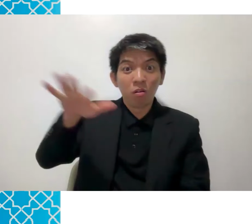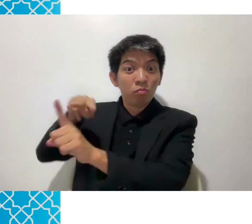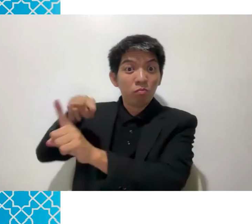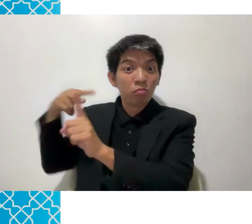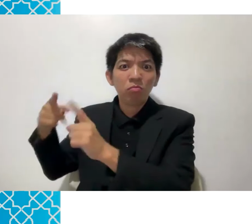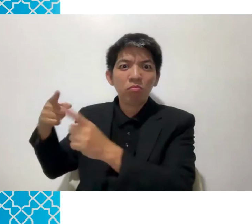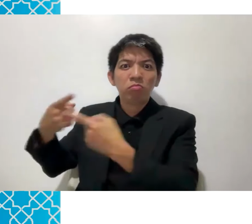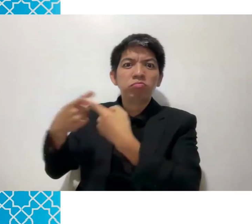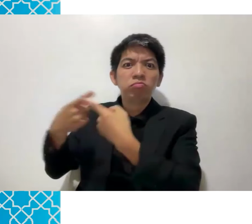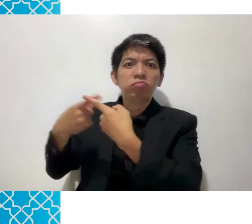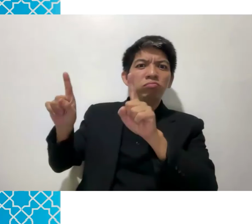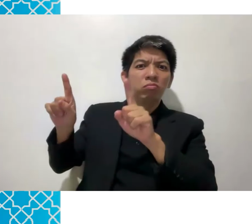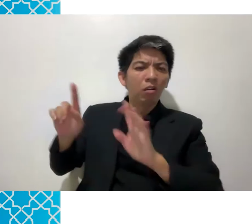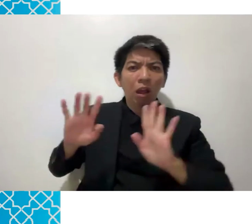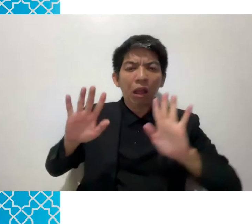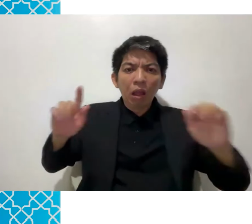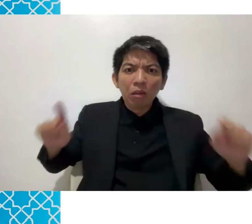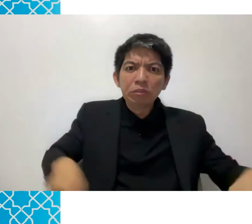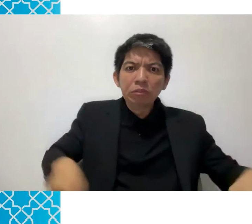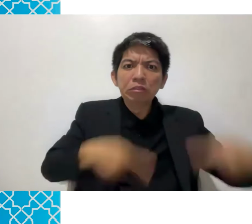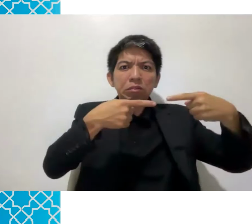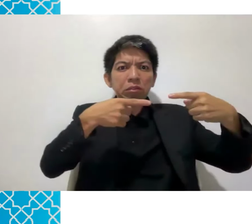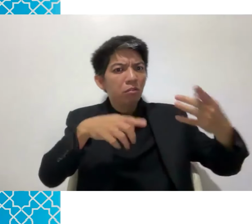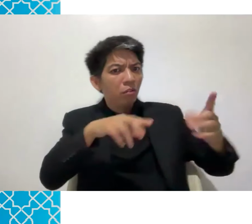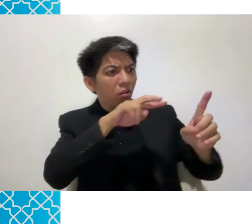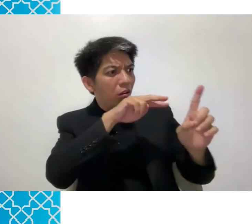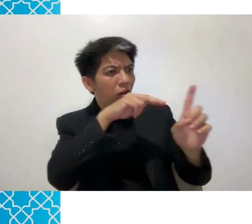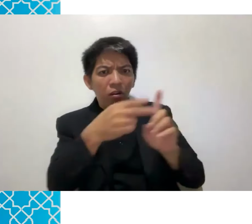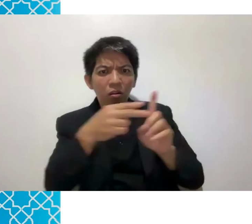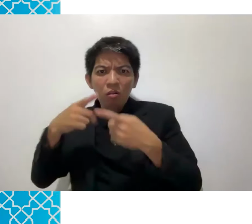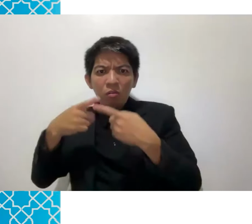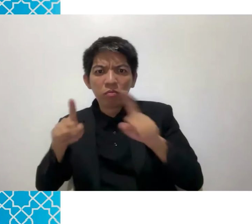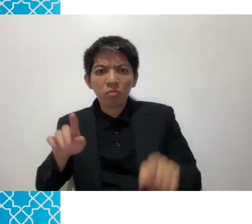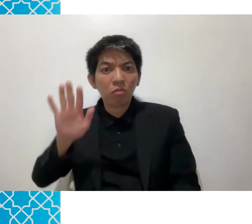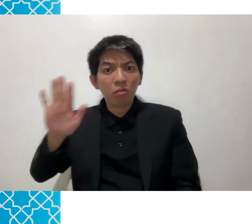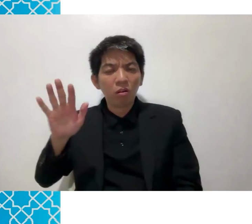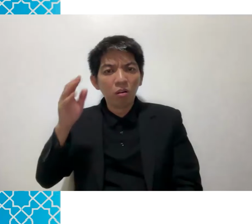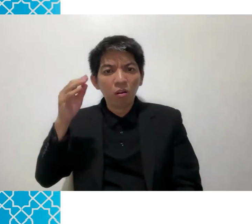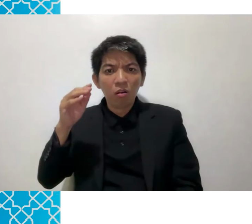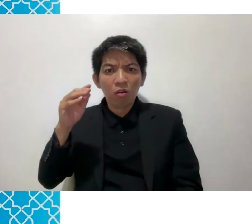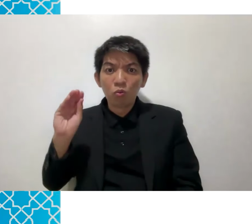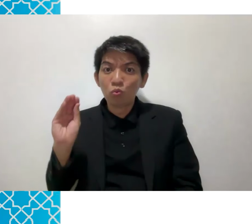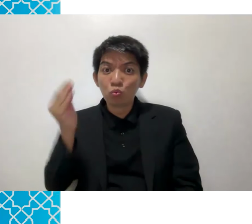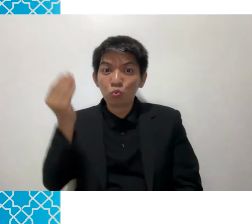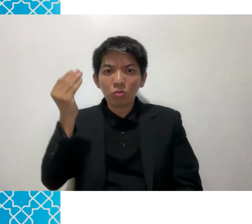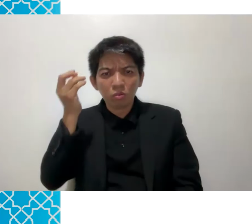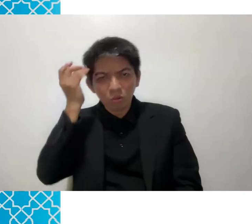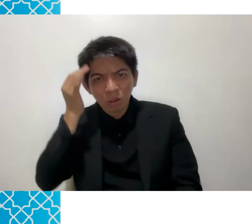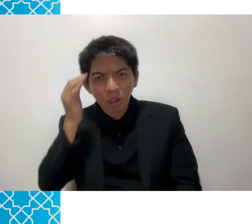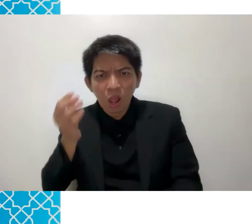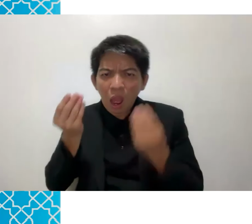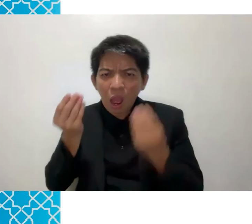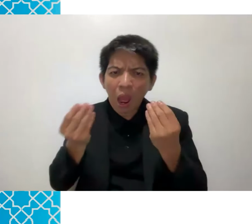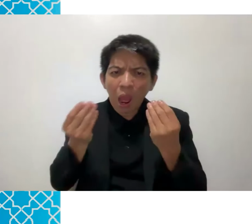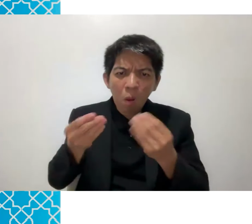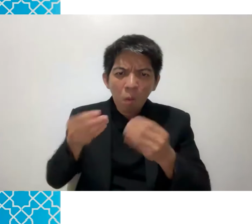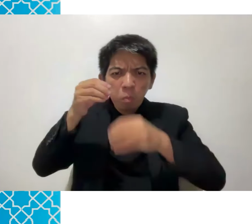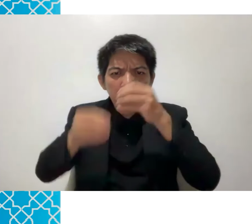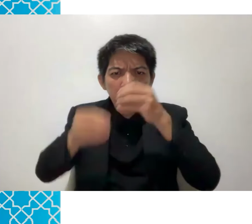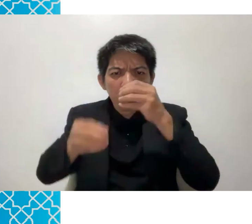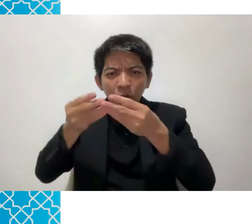perspective, and they will find the way to change the narrative either way. So it's better that we create the